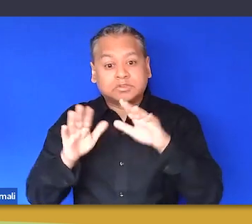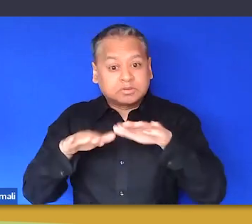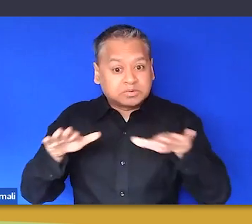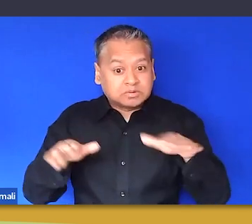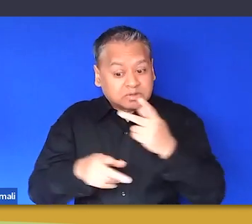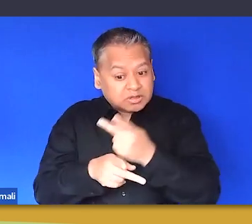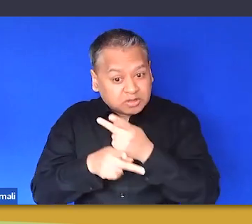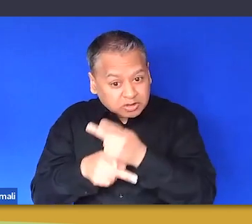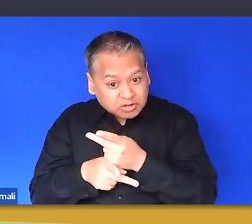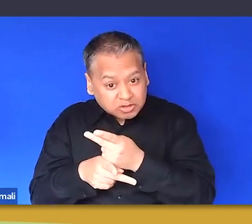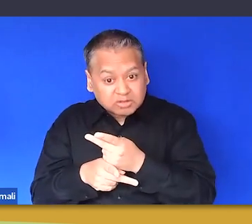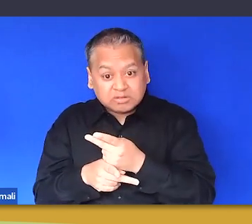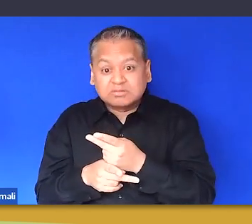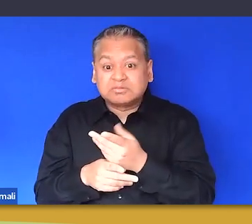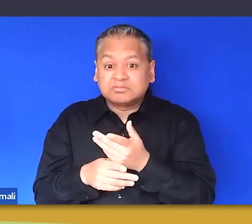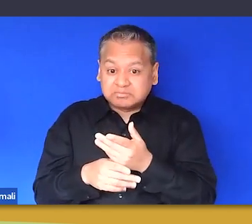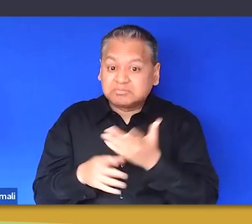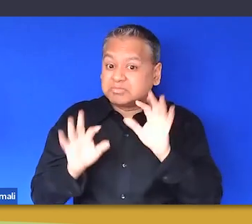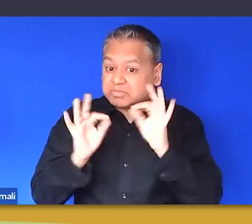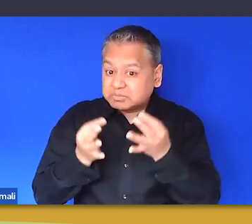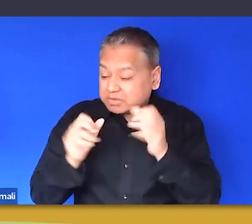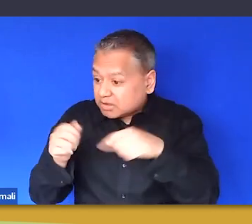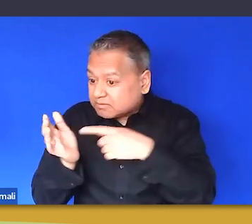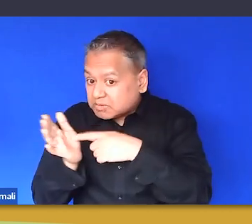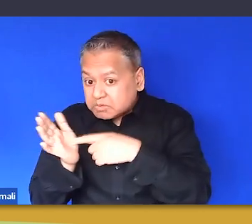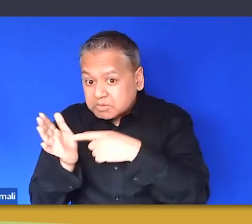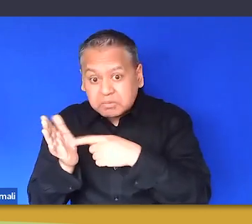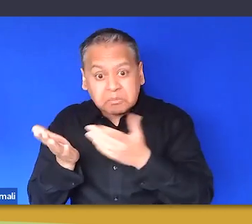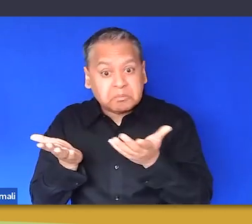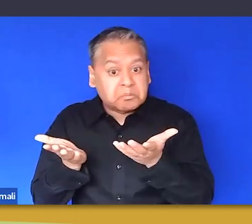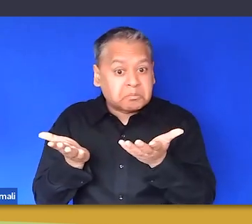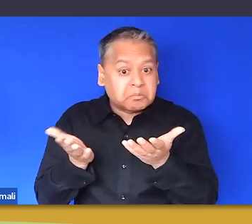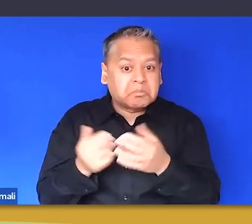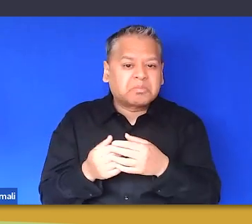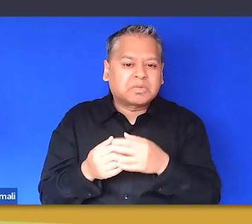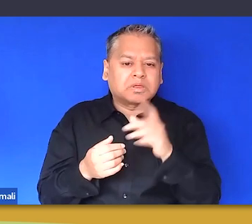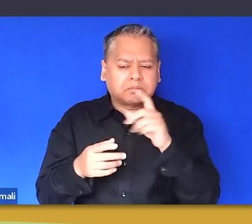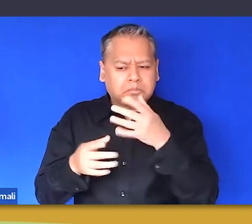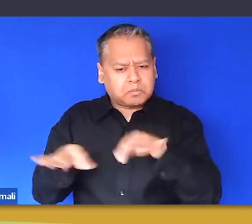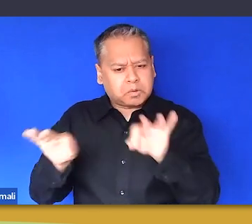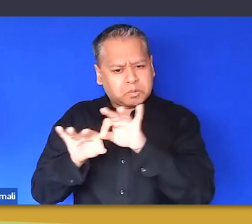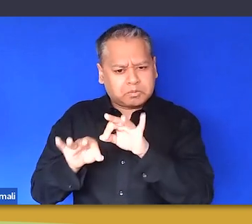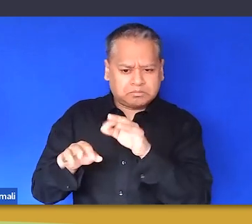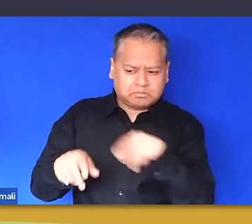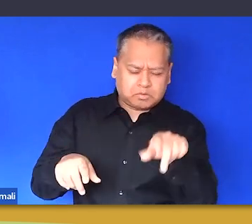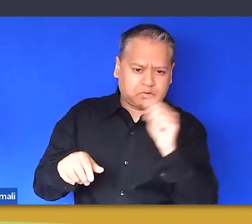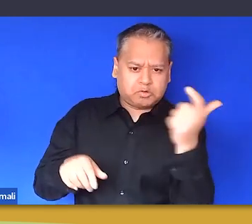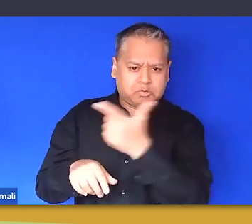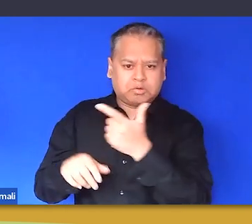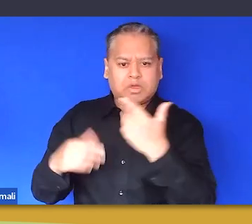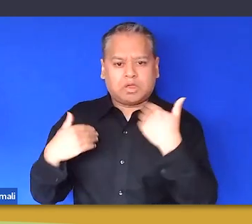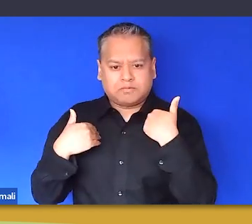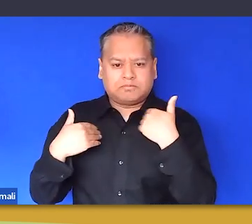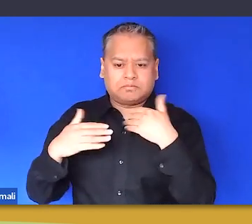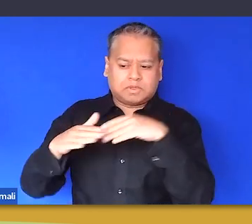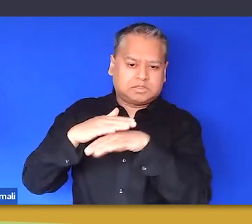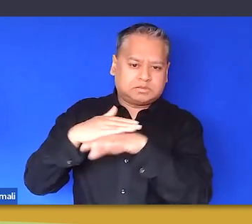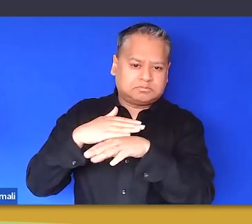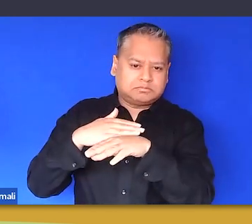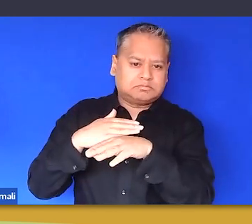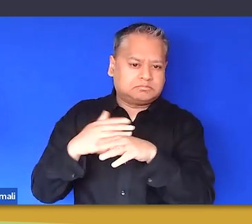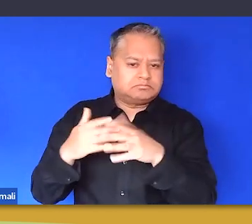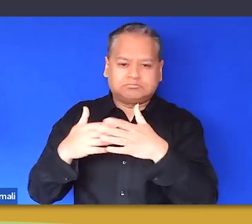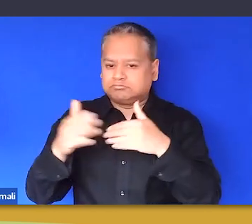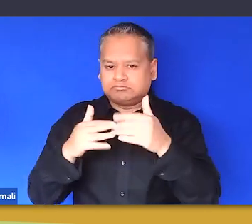childcare are another good example where we can improve access to these programs if data shows there are barriers for